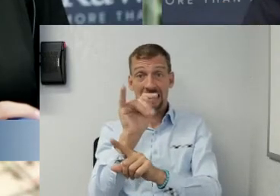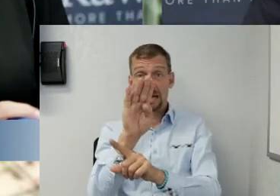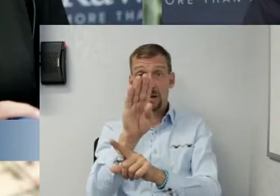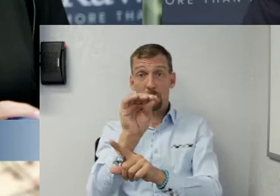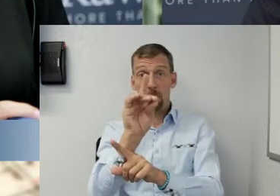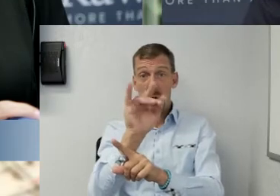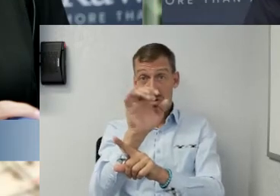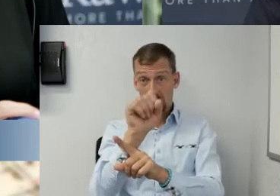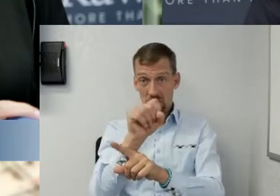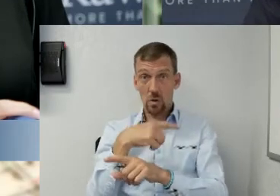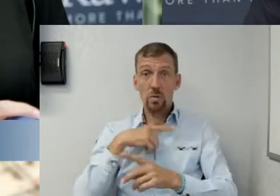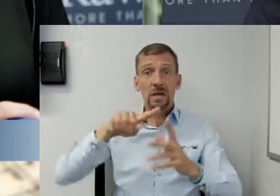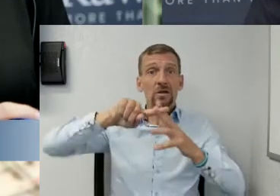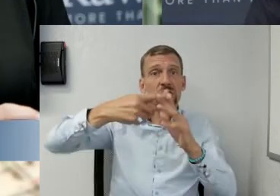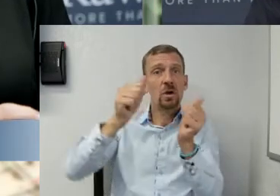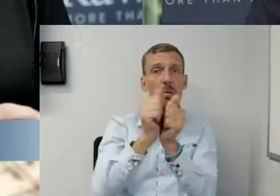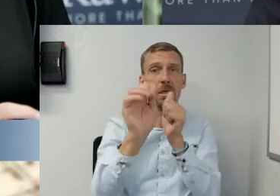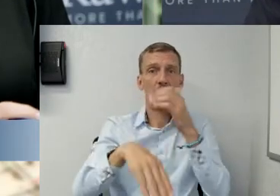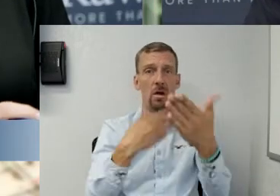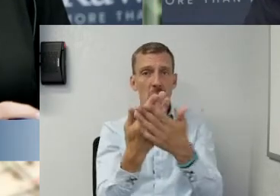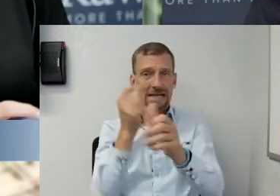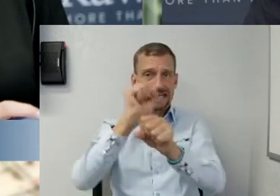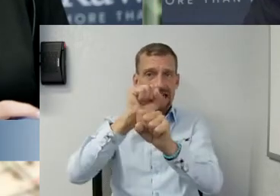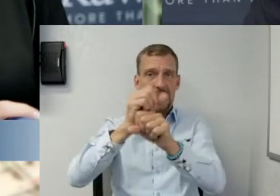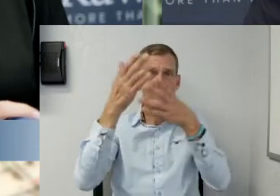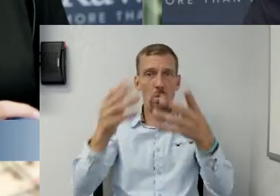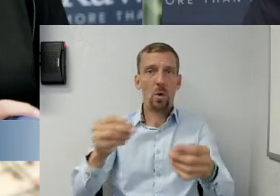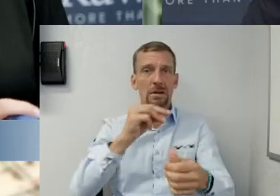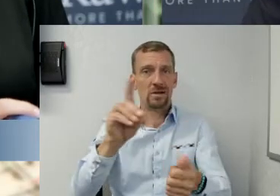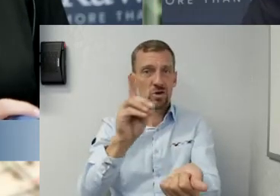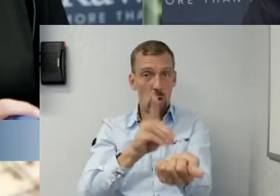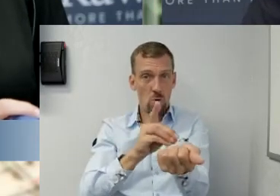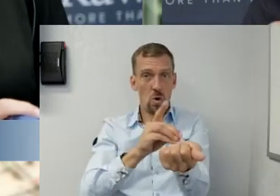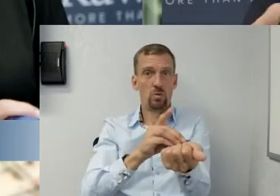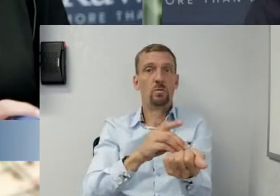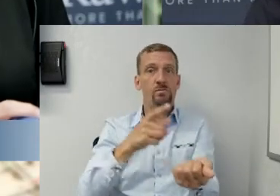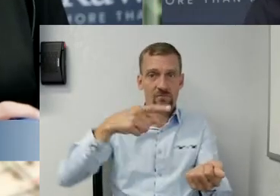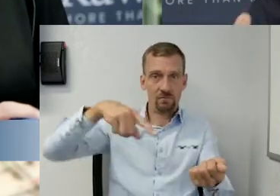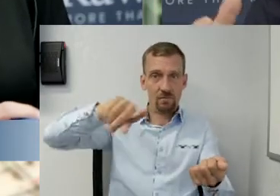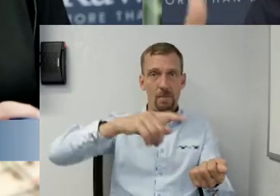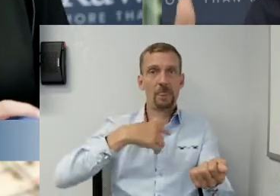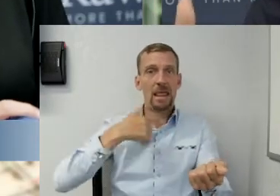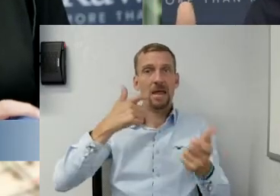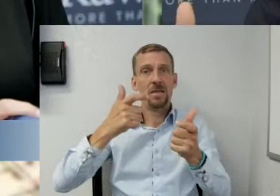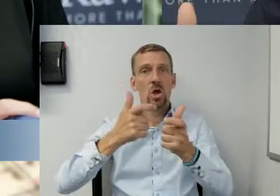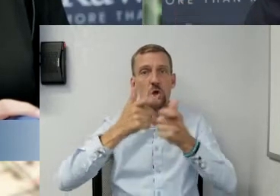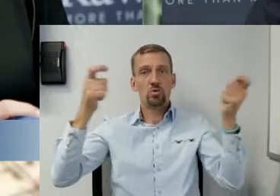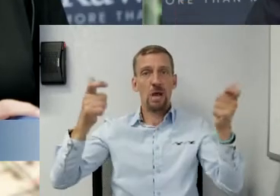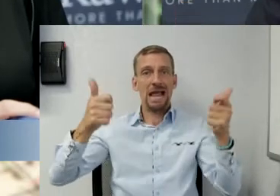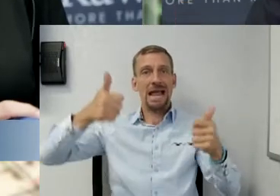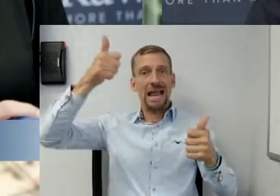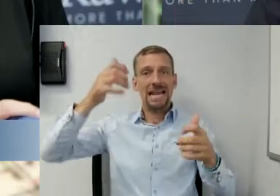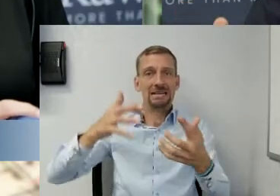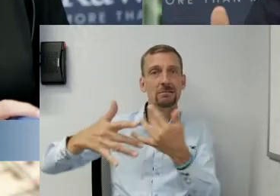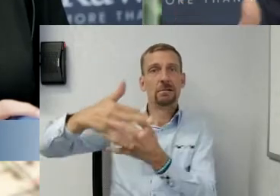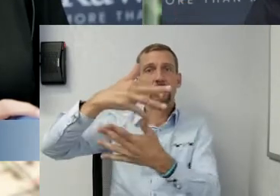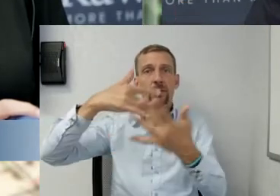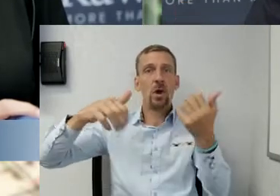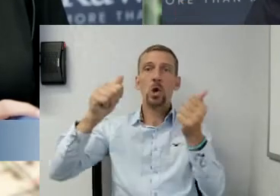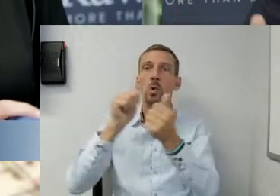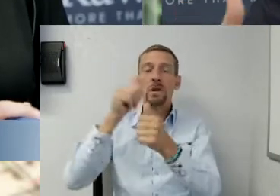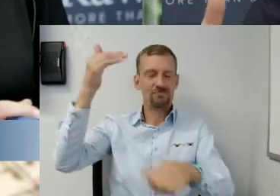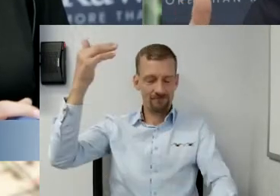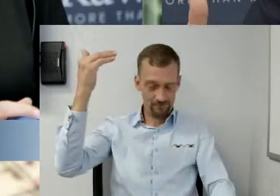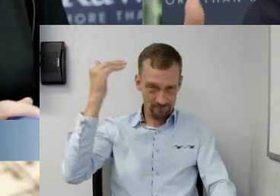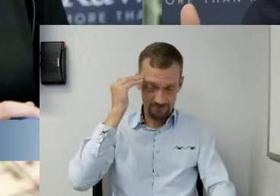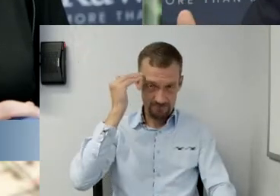we started with all of our employees and physicians that had the greatest interaction with known